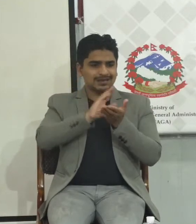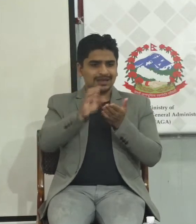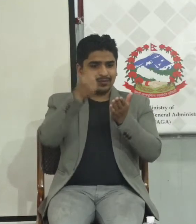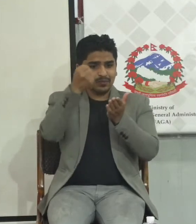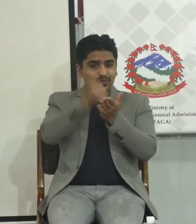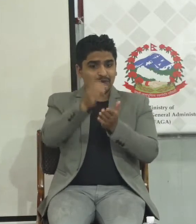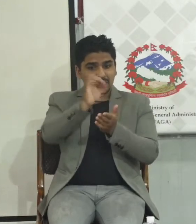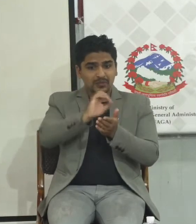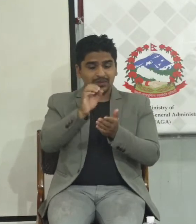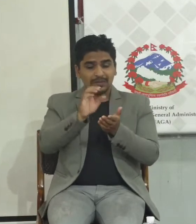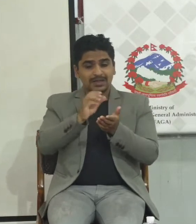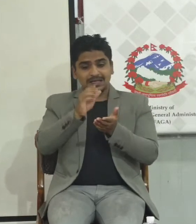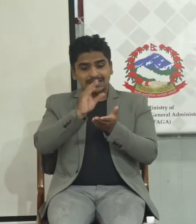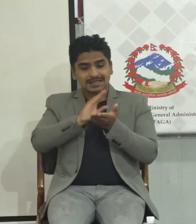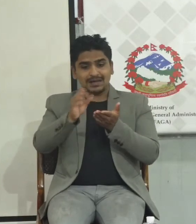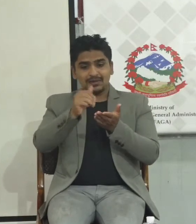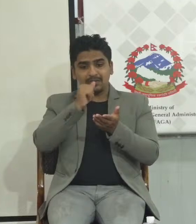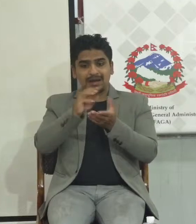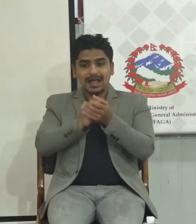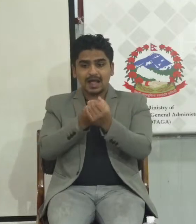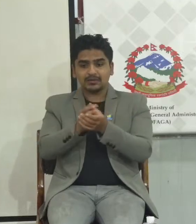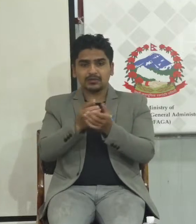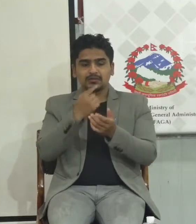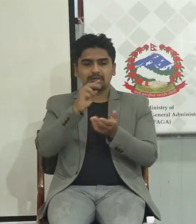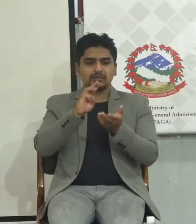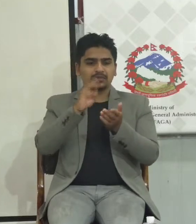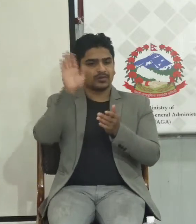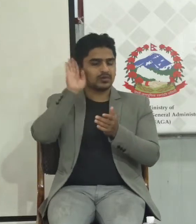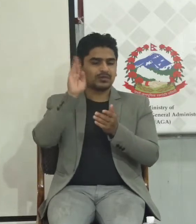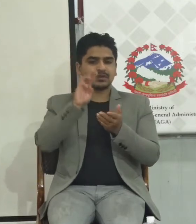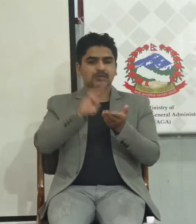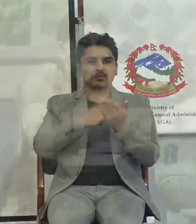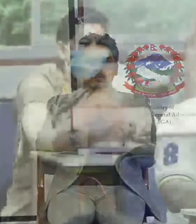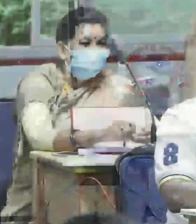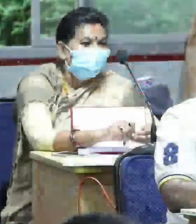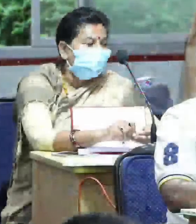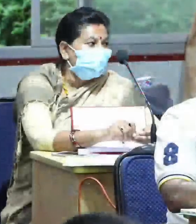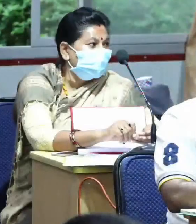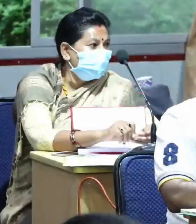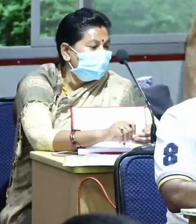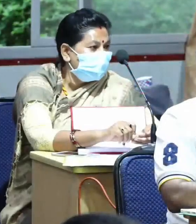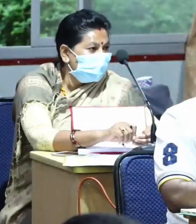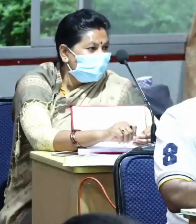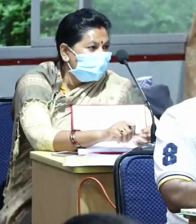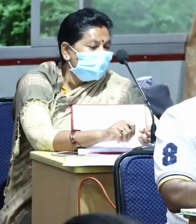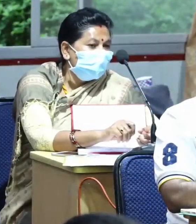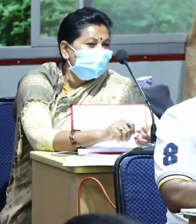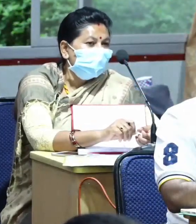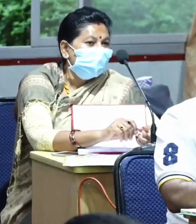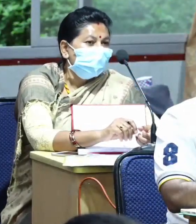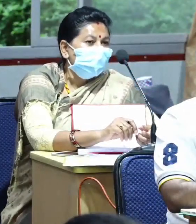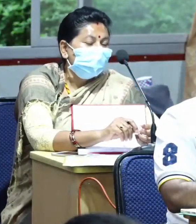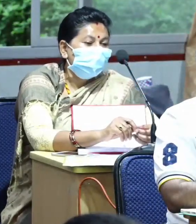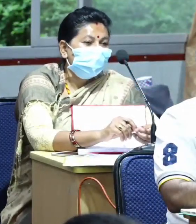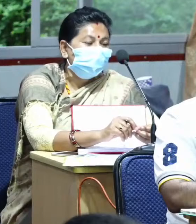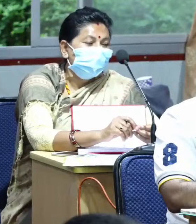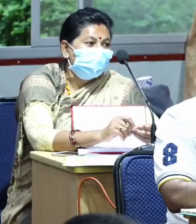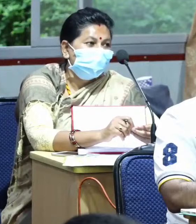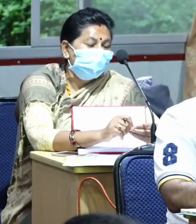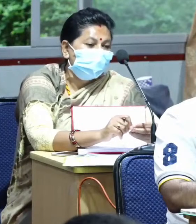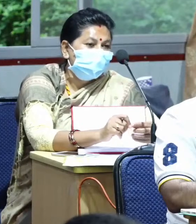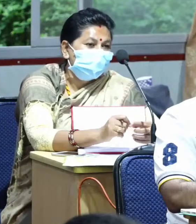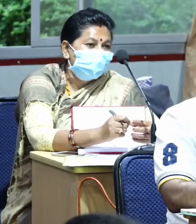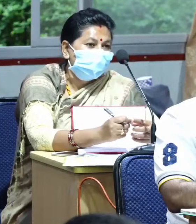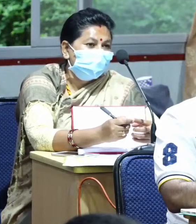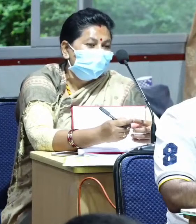water? For example, if they are illiterate people, then what is the point of having posters or the news articles? And